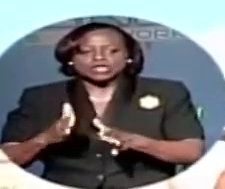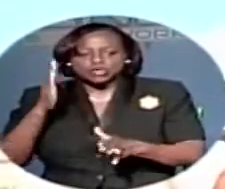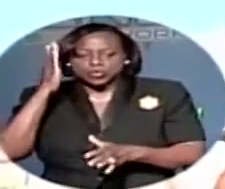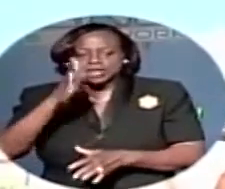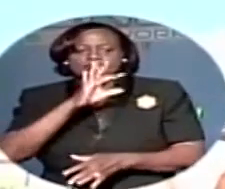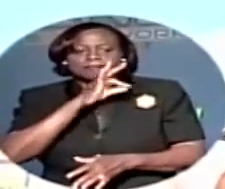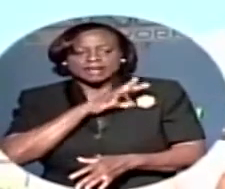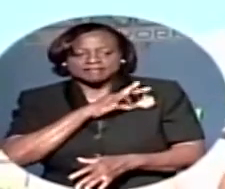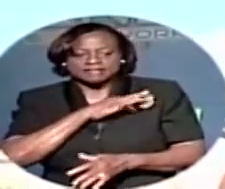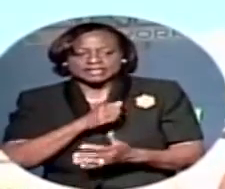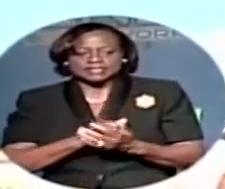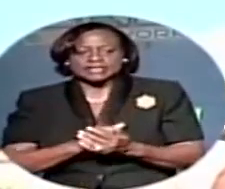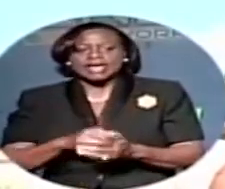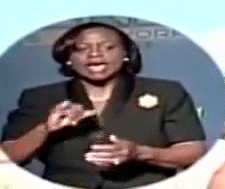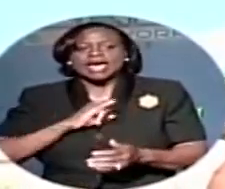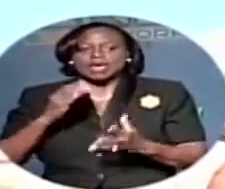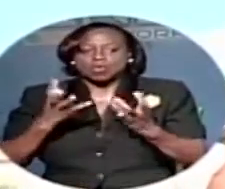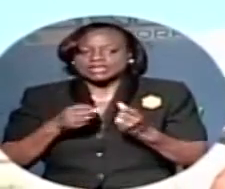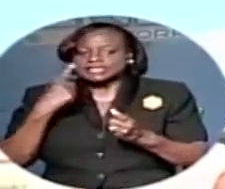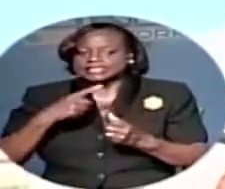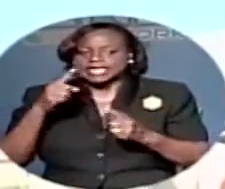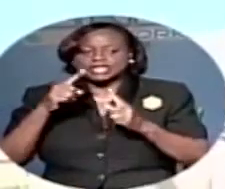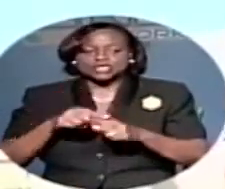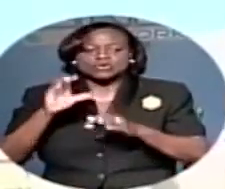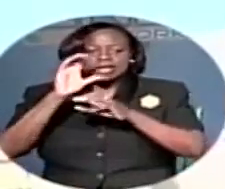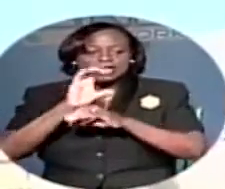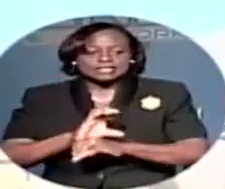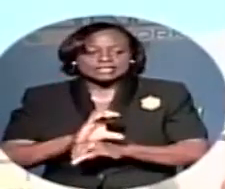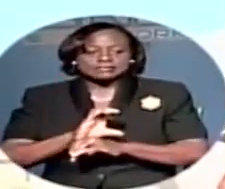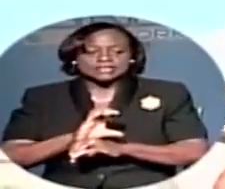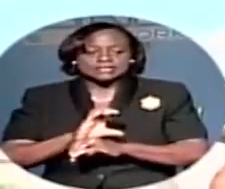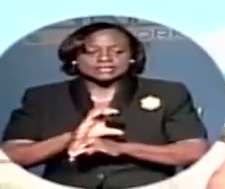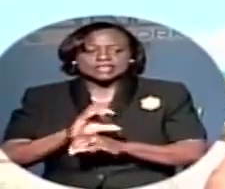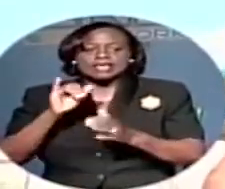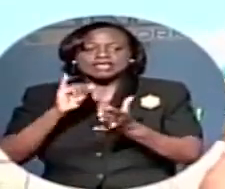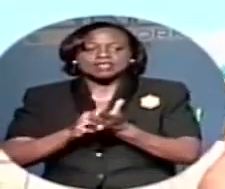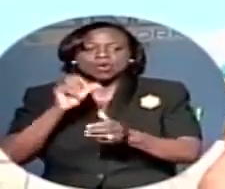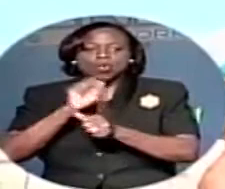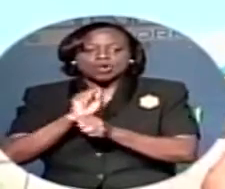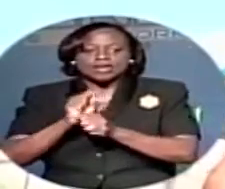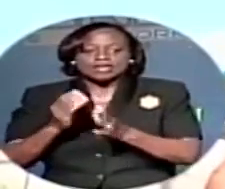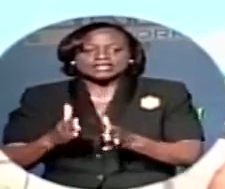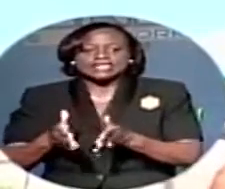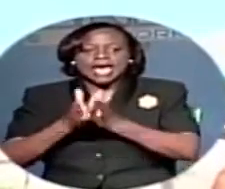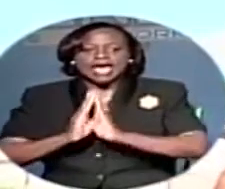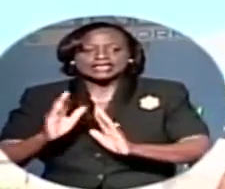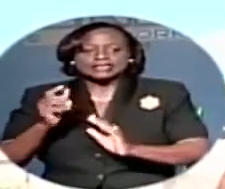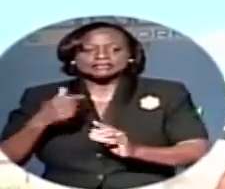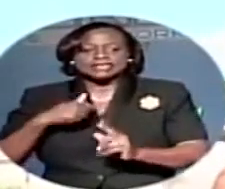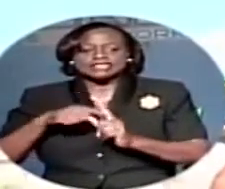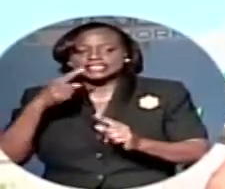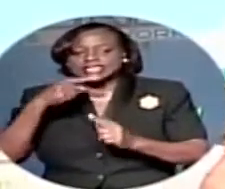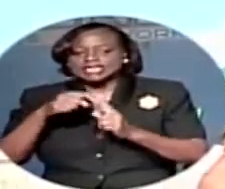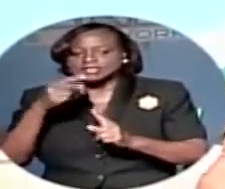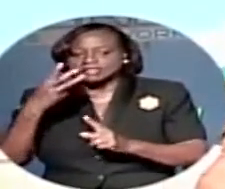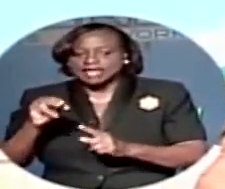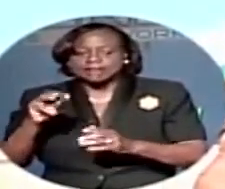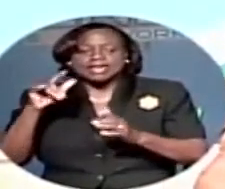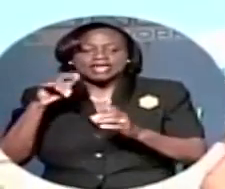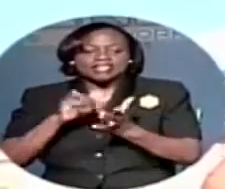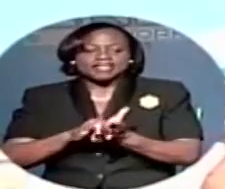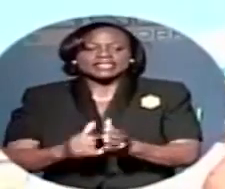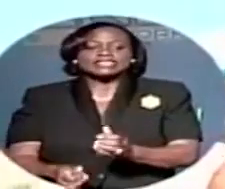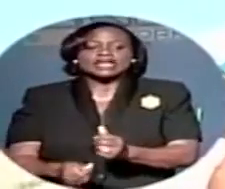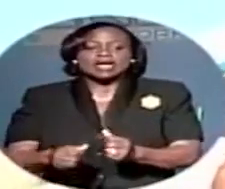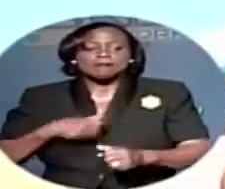I would like to say to the customers of Restaurants Bahamas Limited, the employees asked me to also say to them that they appreciate their